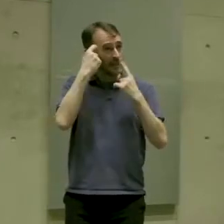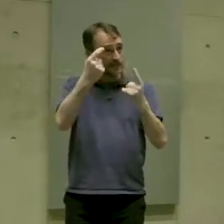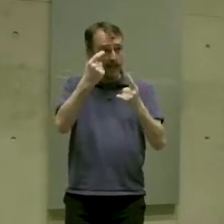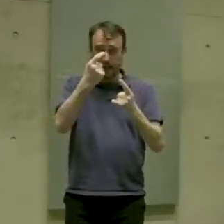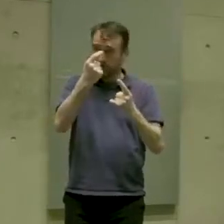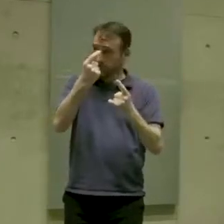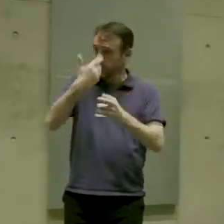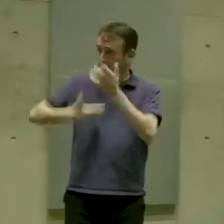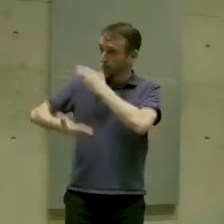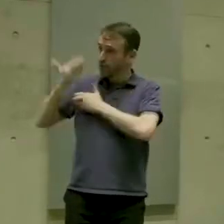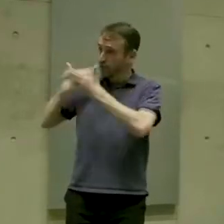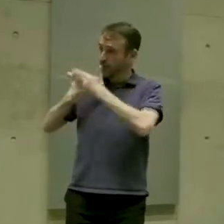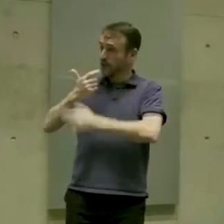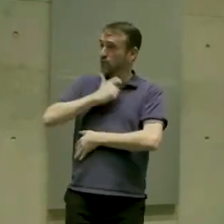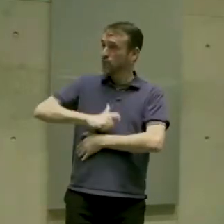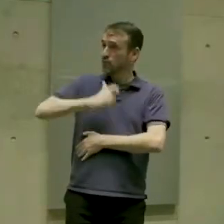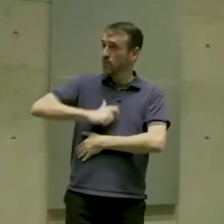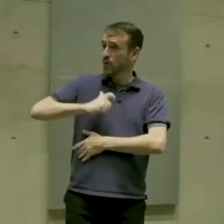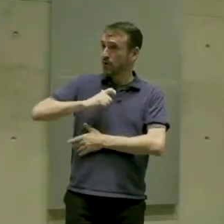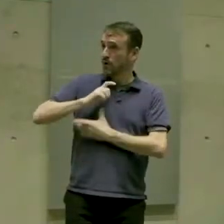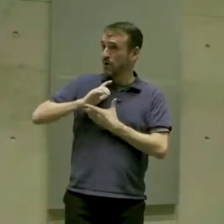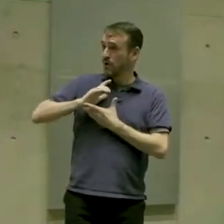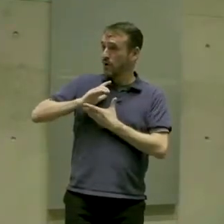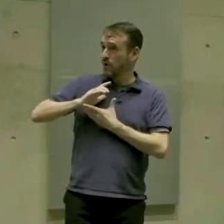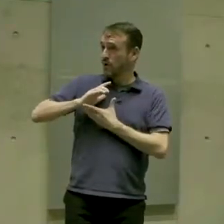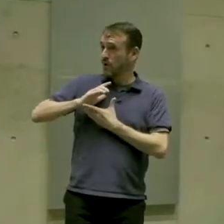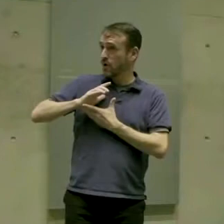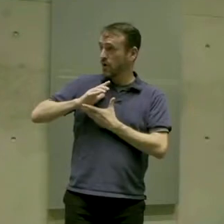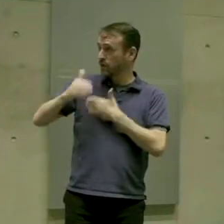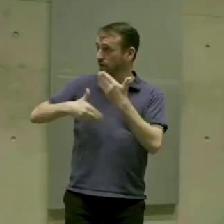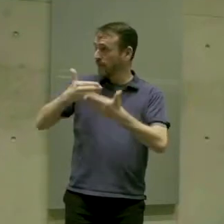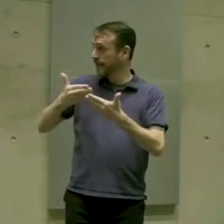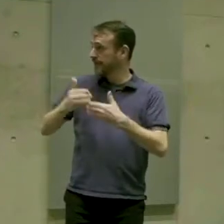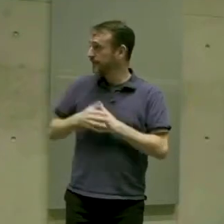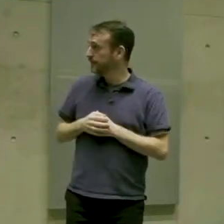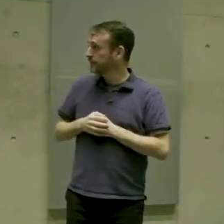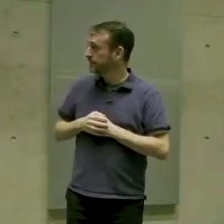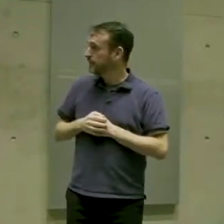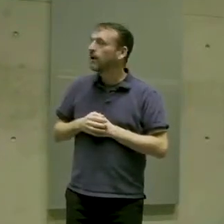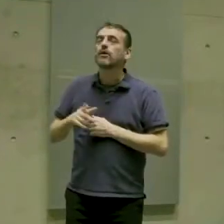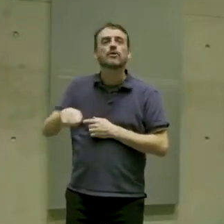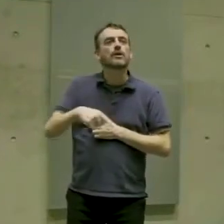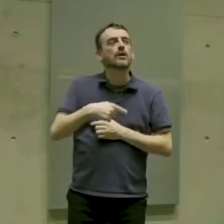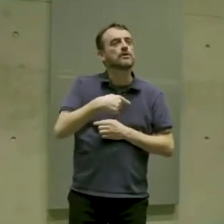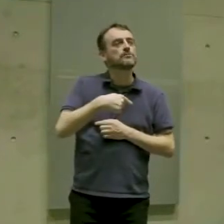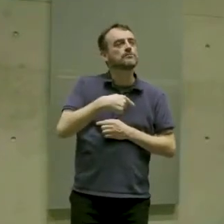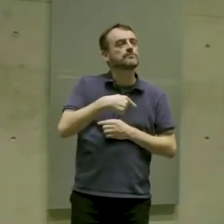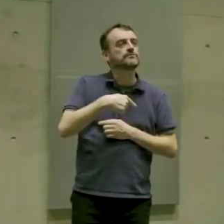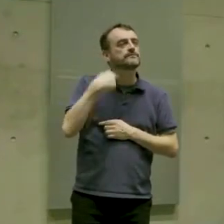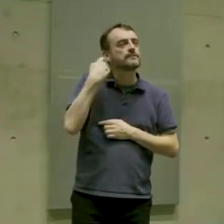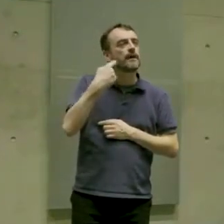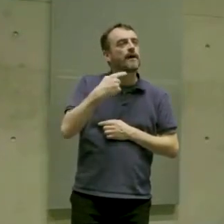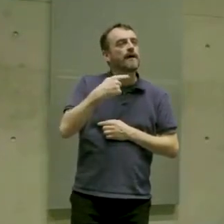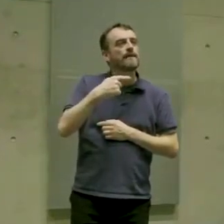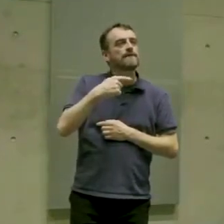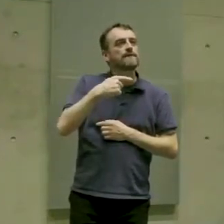widely. But first of all, are we good? Oh, okay. Baffling with my